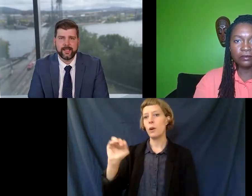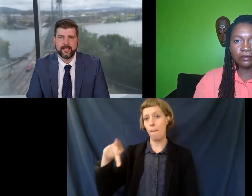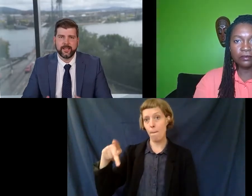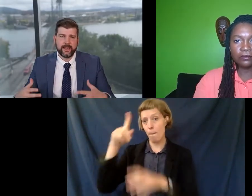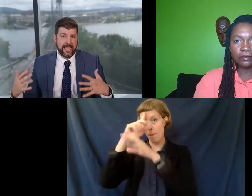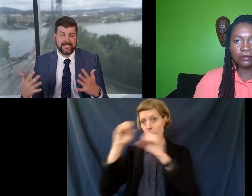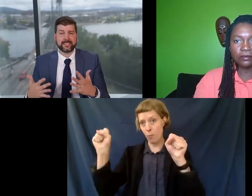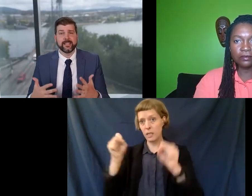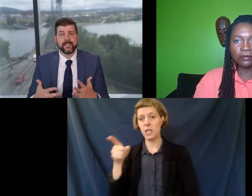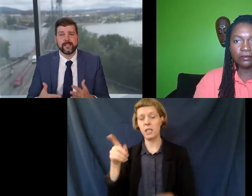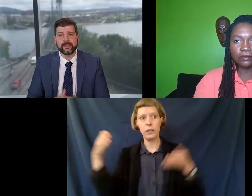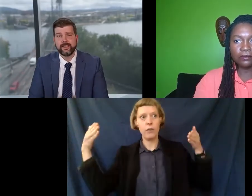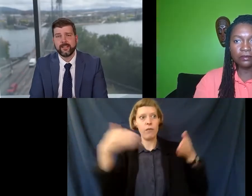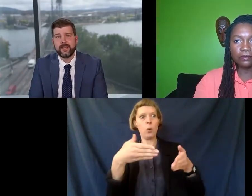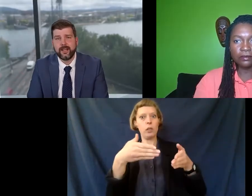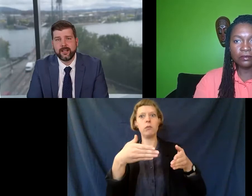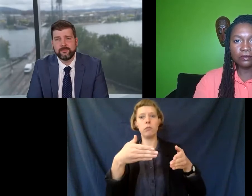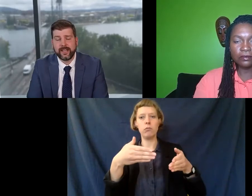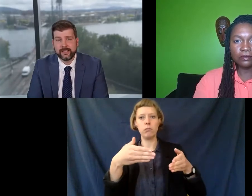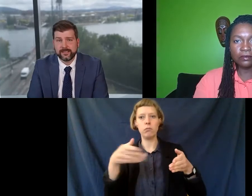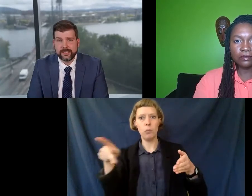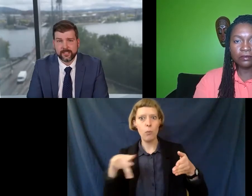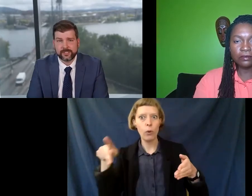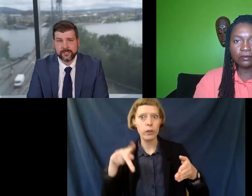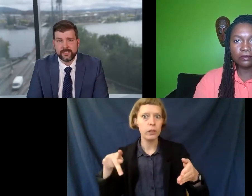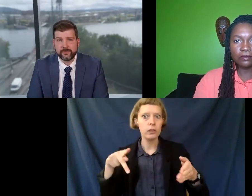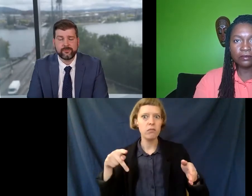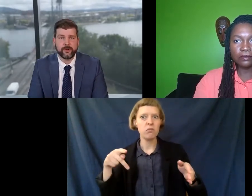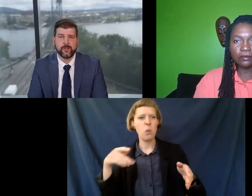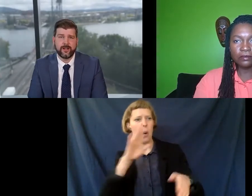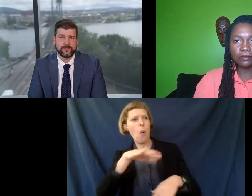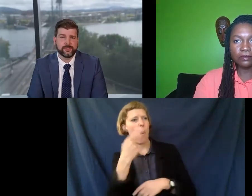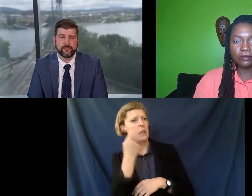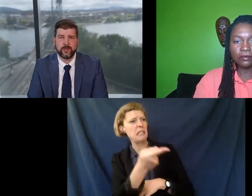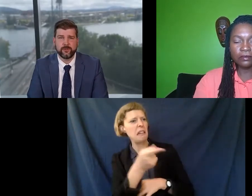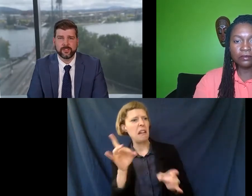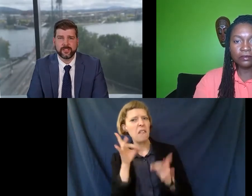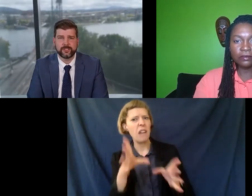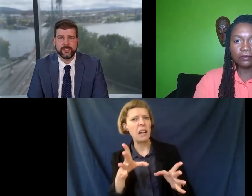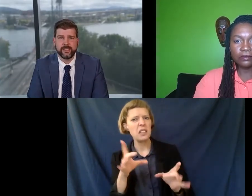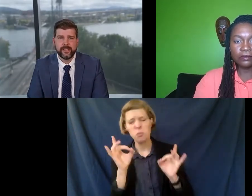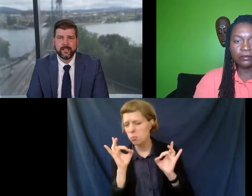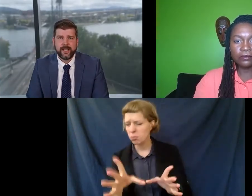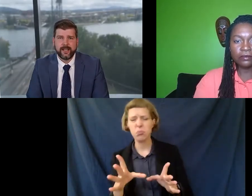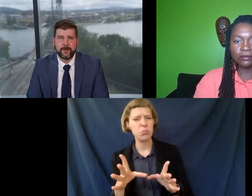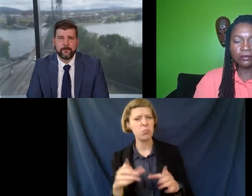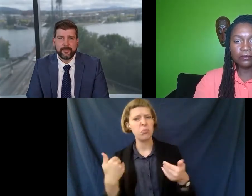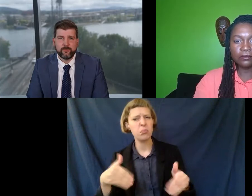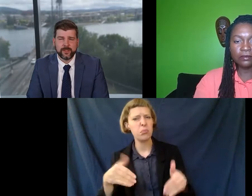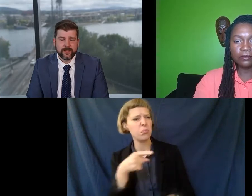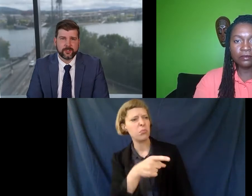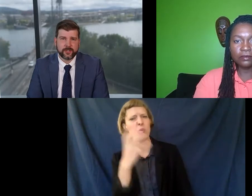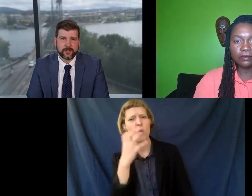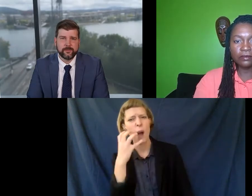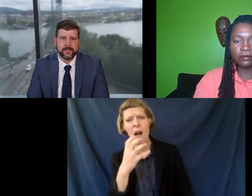highlight that and escalating violence in our streets with federal officers from all over the country.